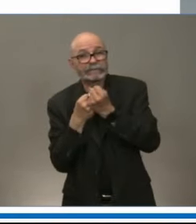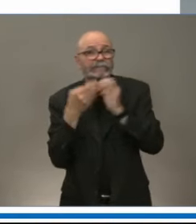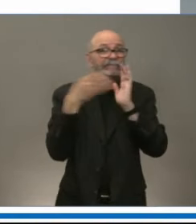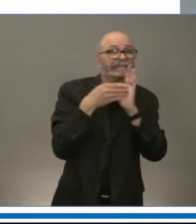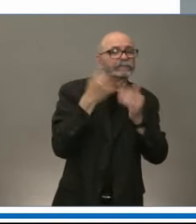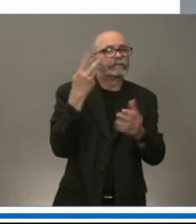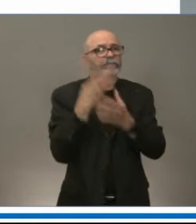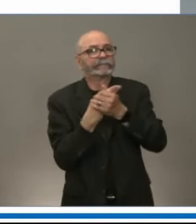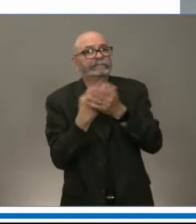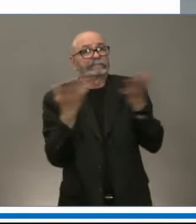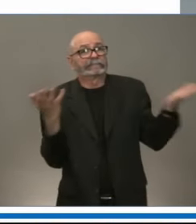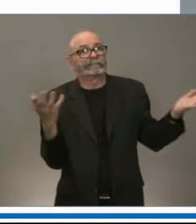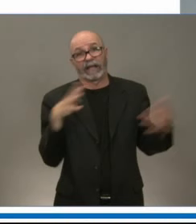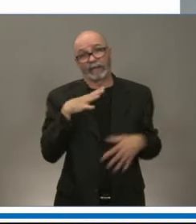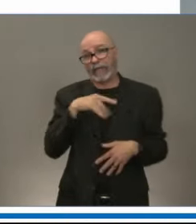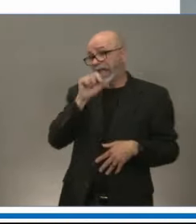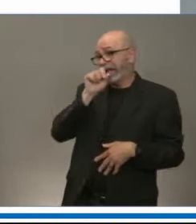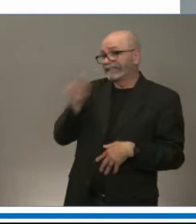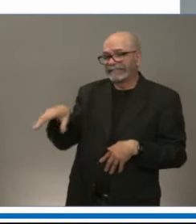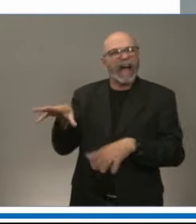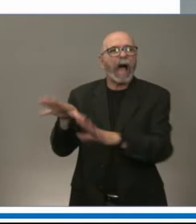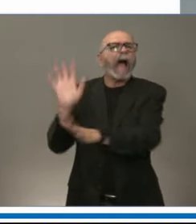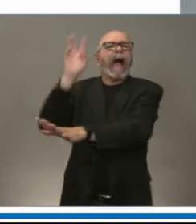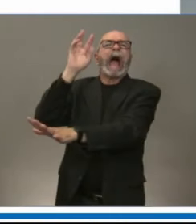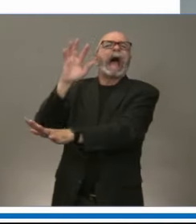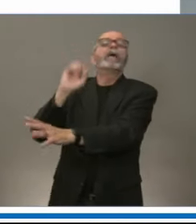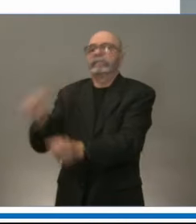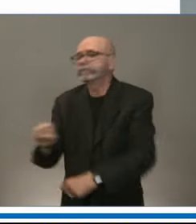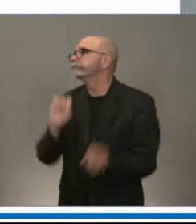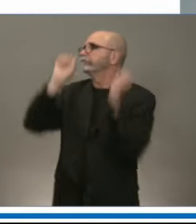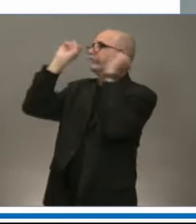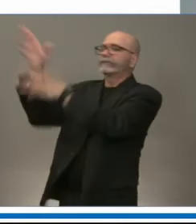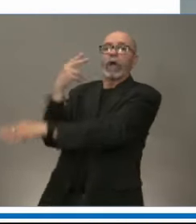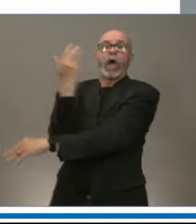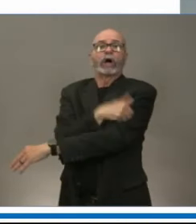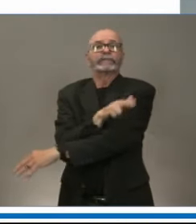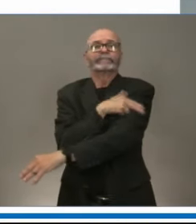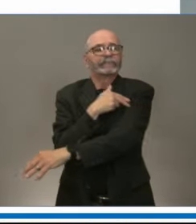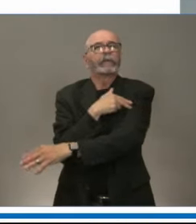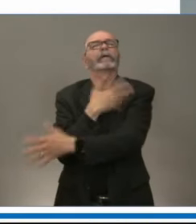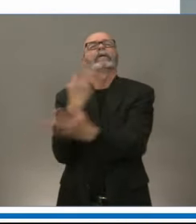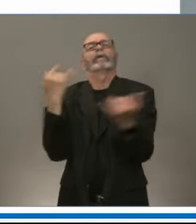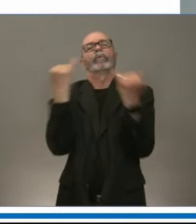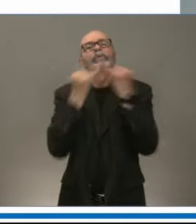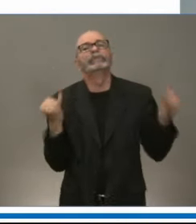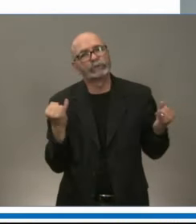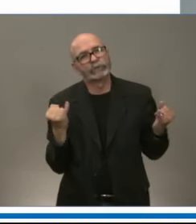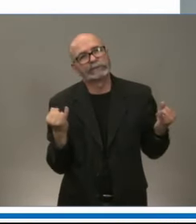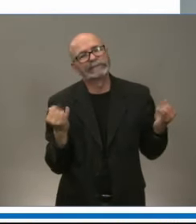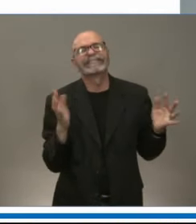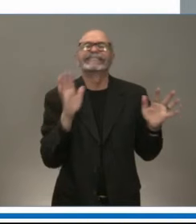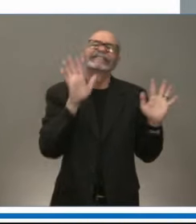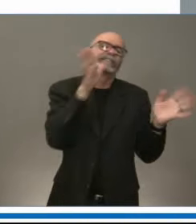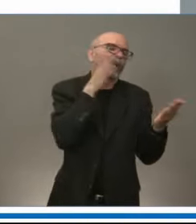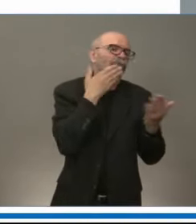potentially, and there's a whole other issues that unfold from that. So, I would not encourage